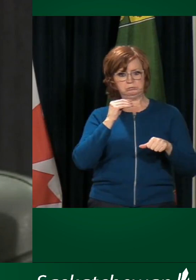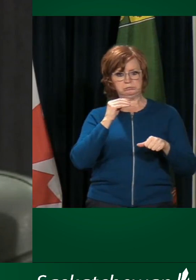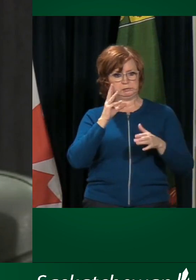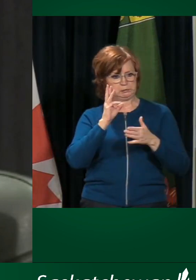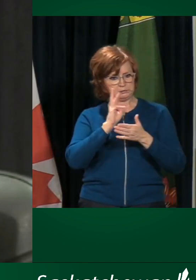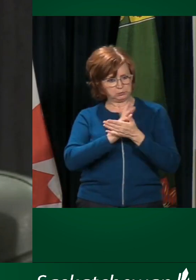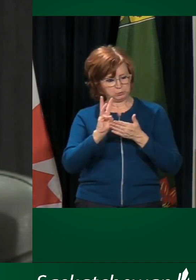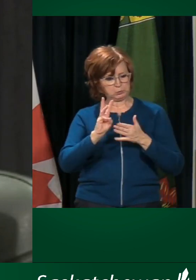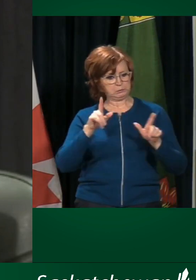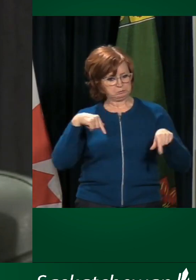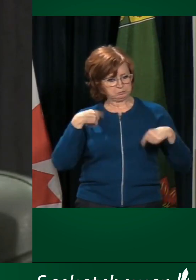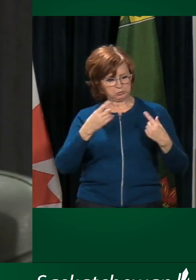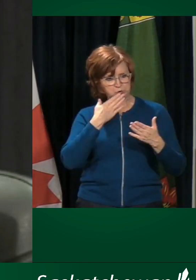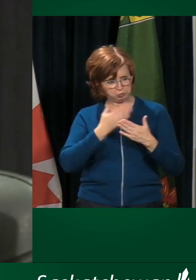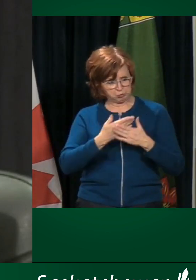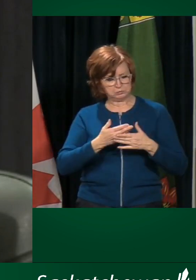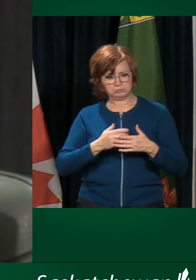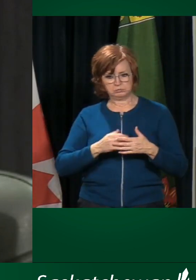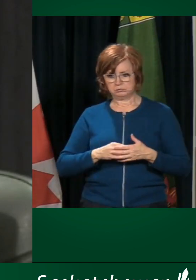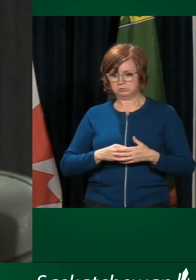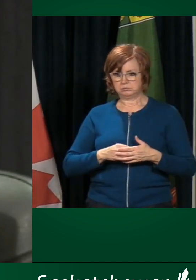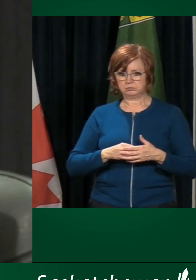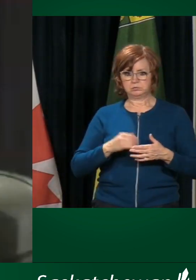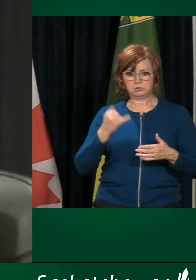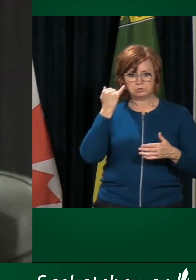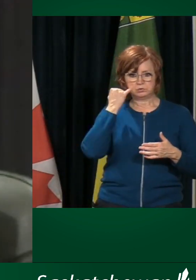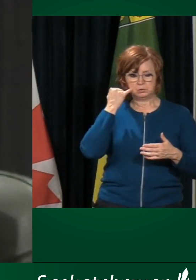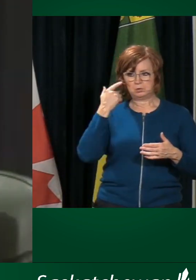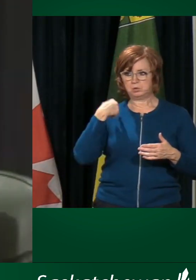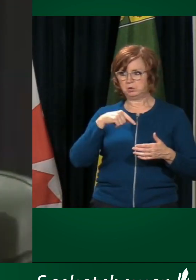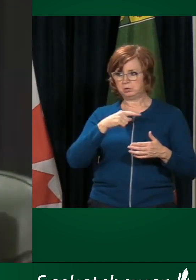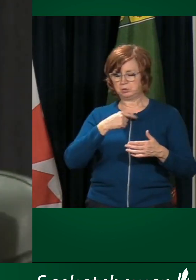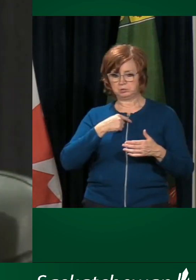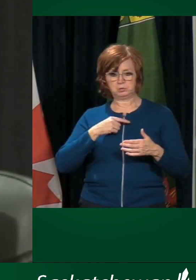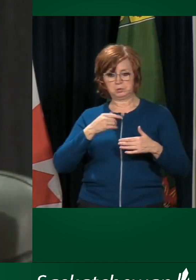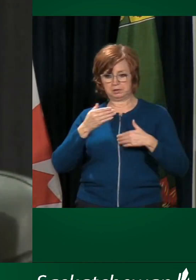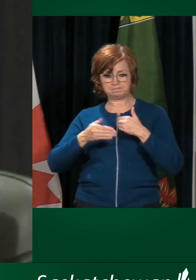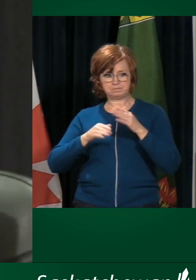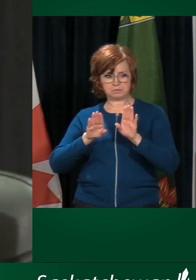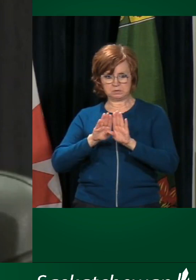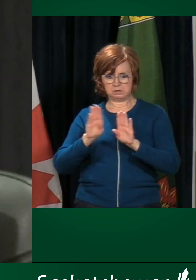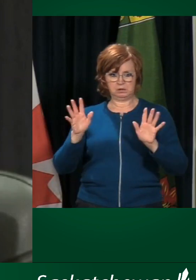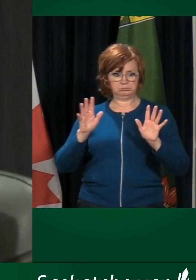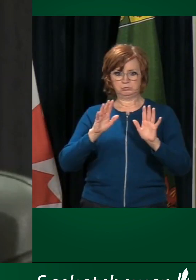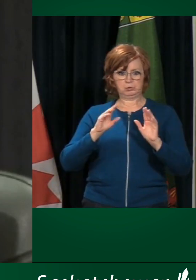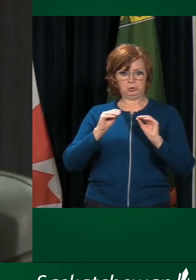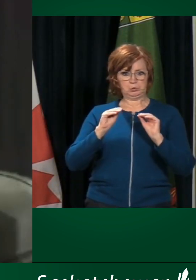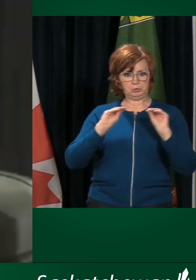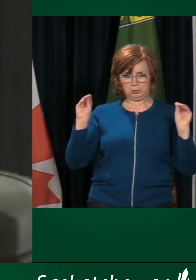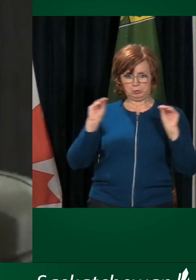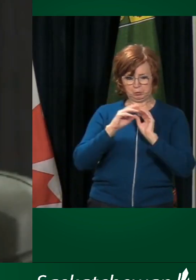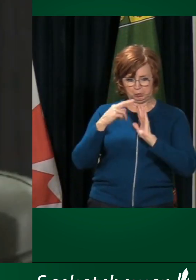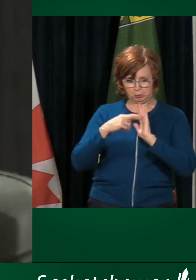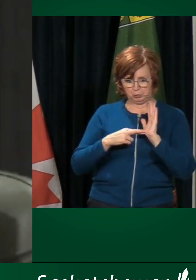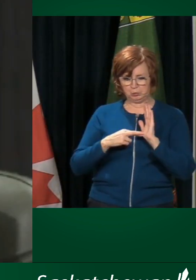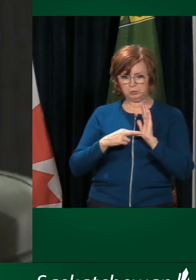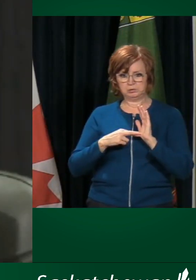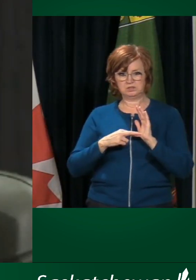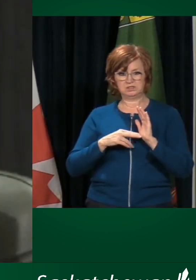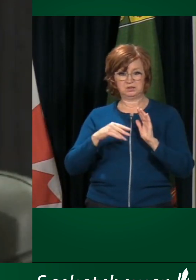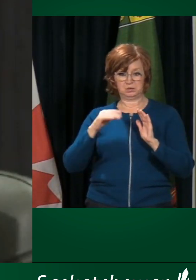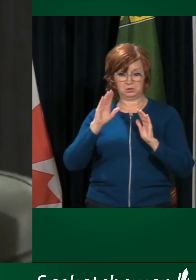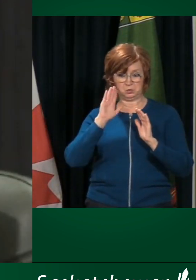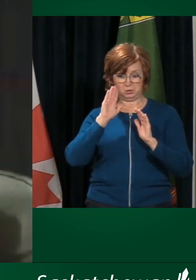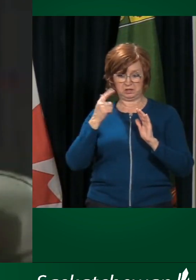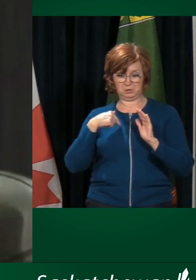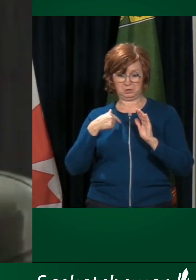these numbers? Would it be a situation where we would go back to right to square one where we were back in February? Can you better explain to